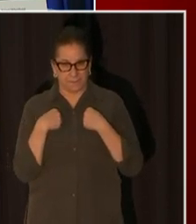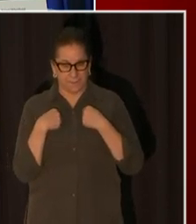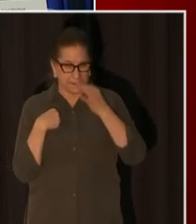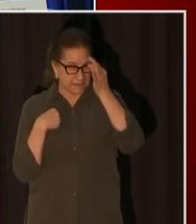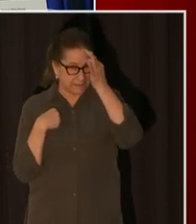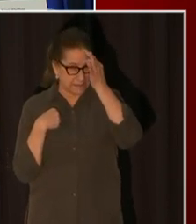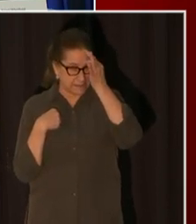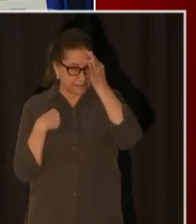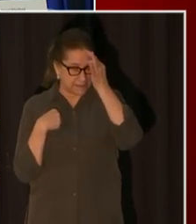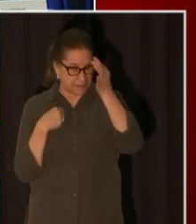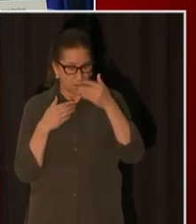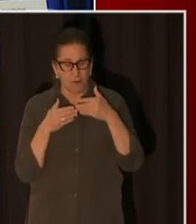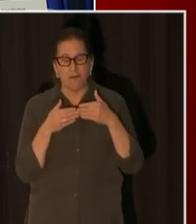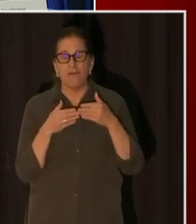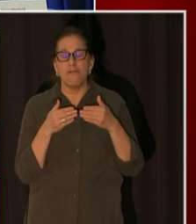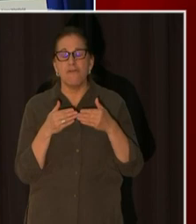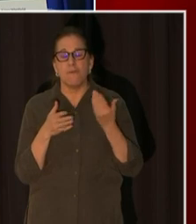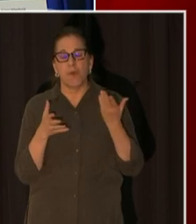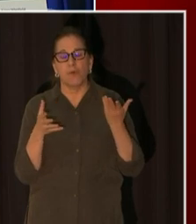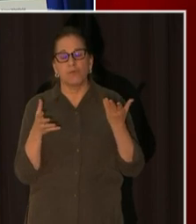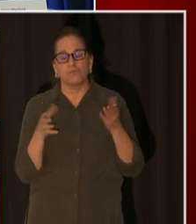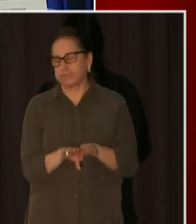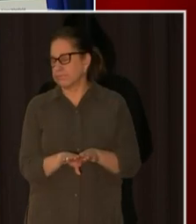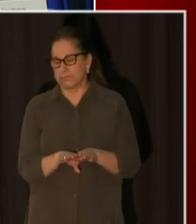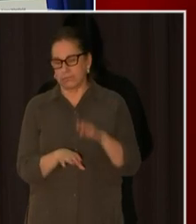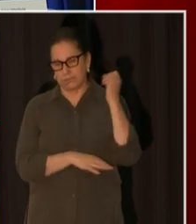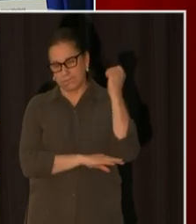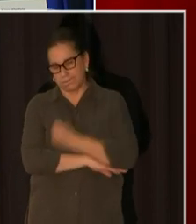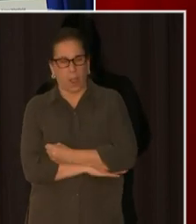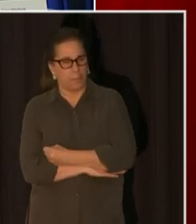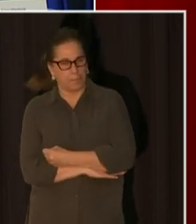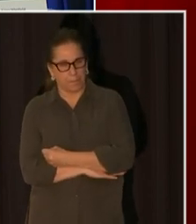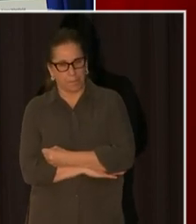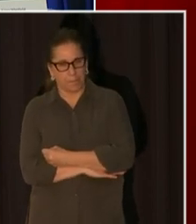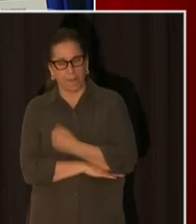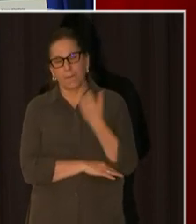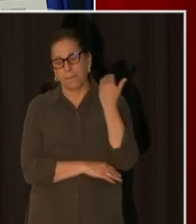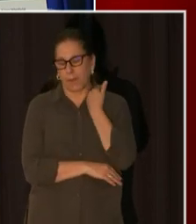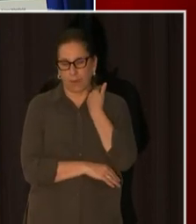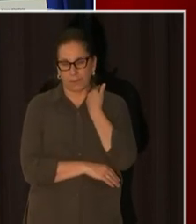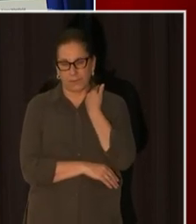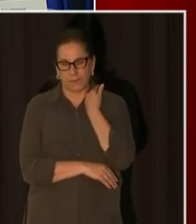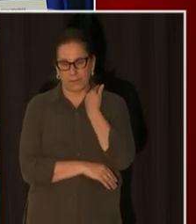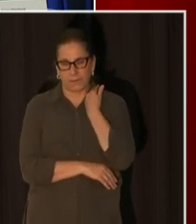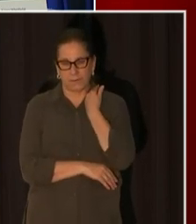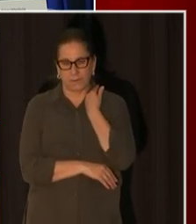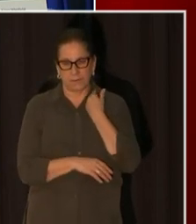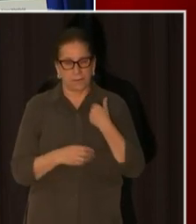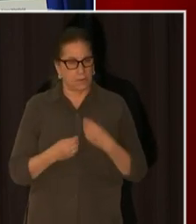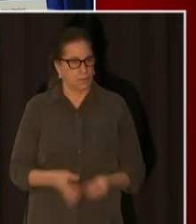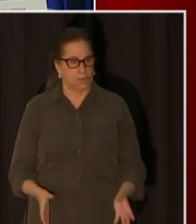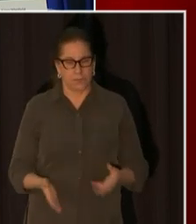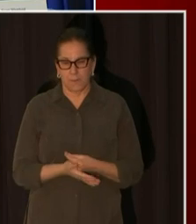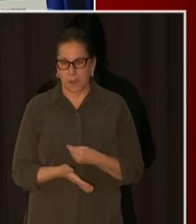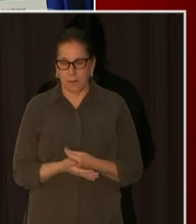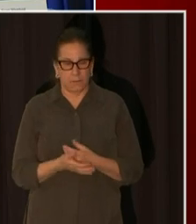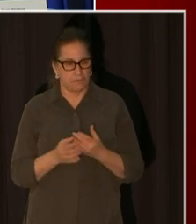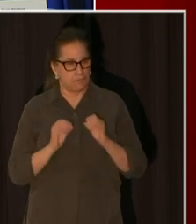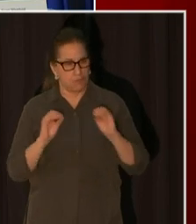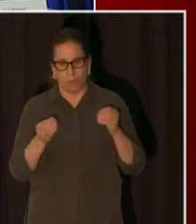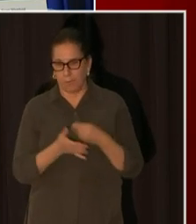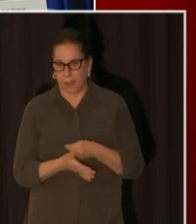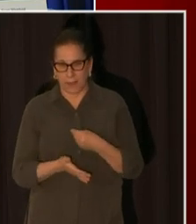resources or those sites, that's where you can find this. And then also we'll post this session as a podcast as well from the